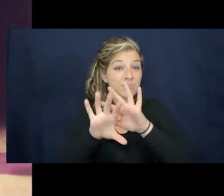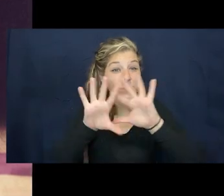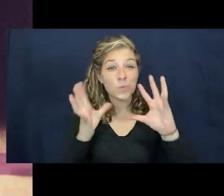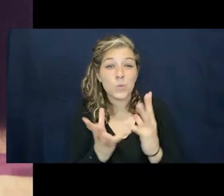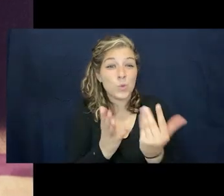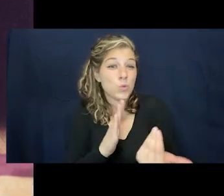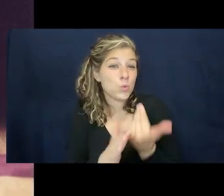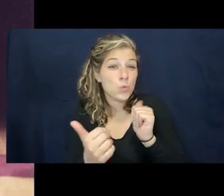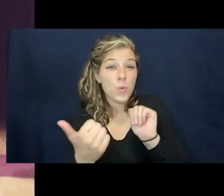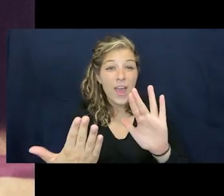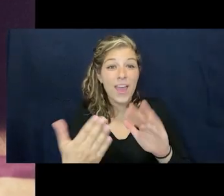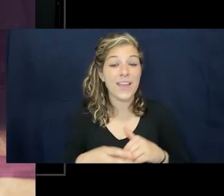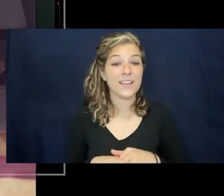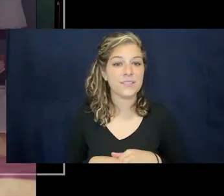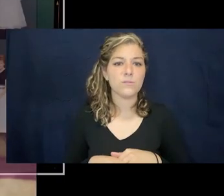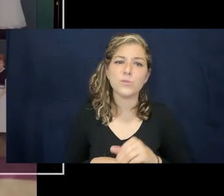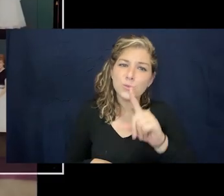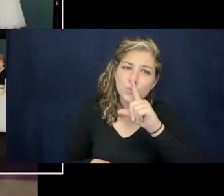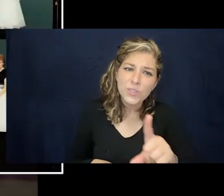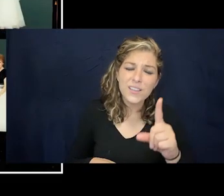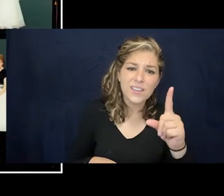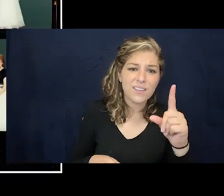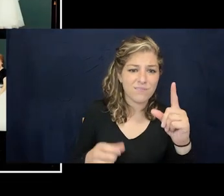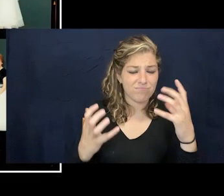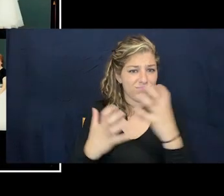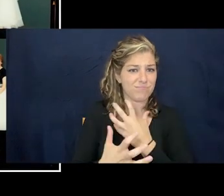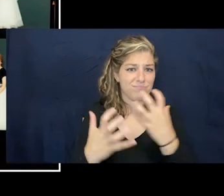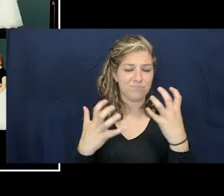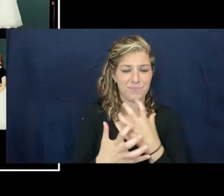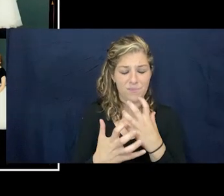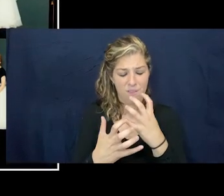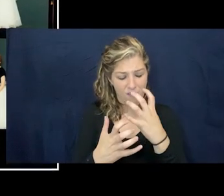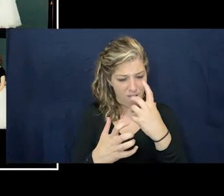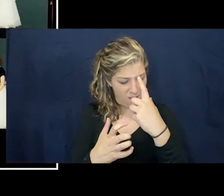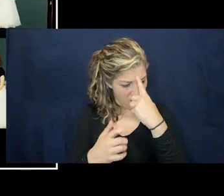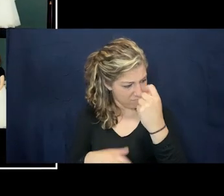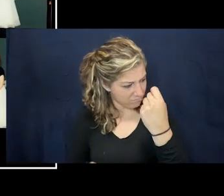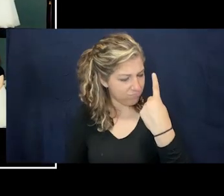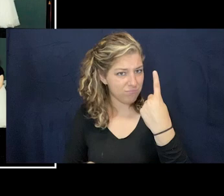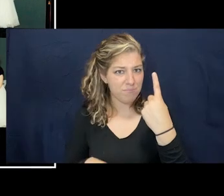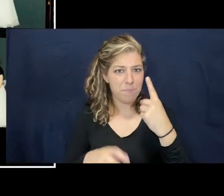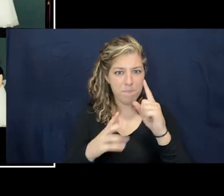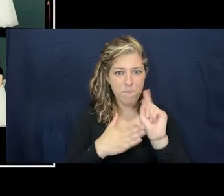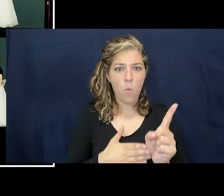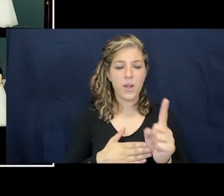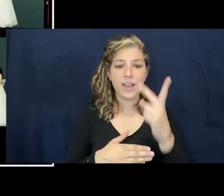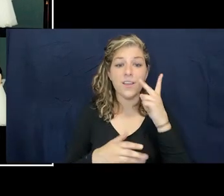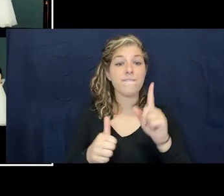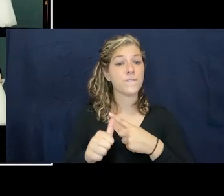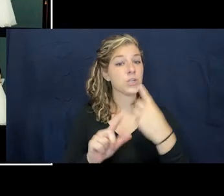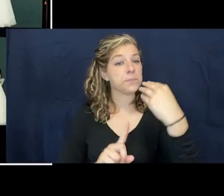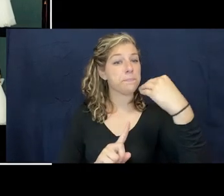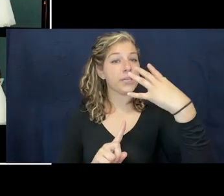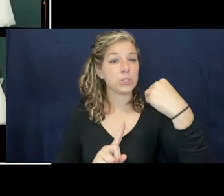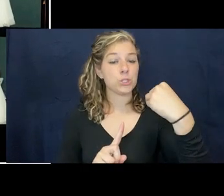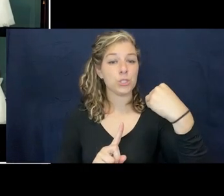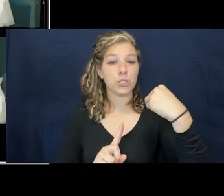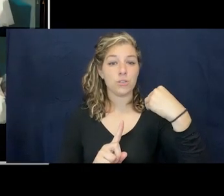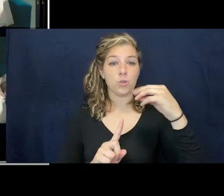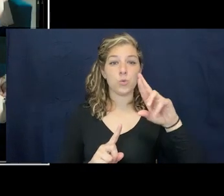entirely new way. It was really a watershed moment for me when I saw the first